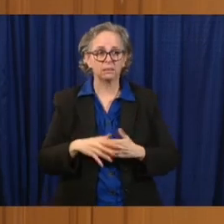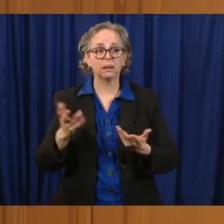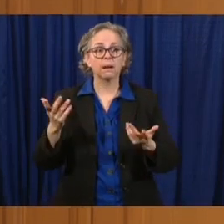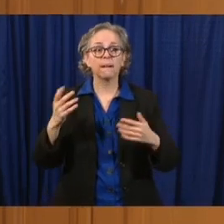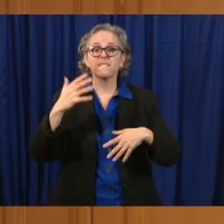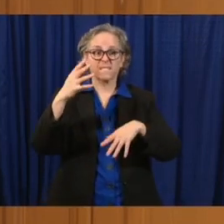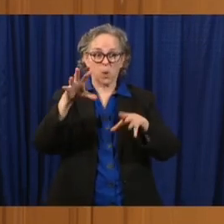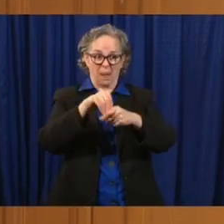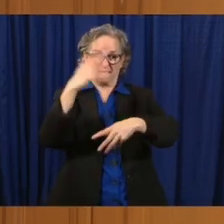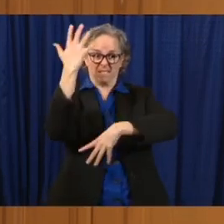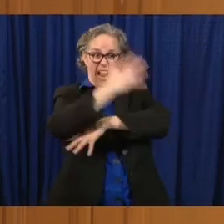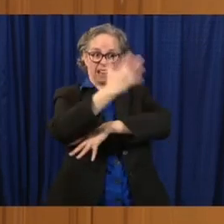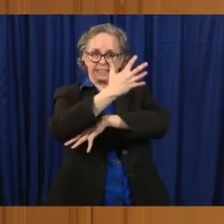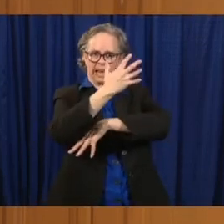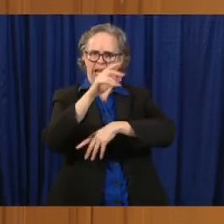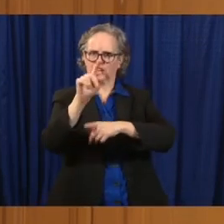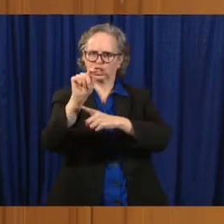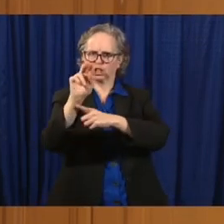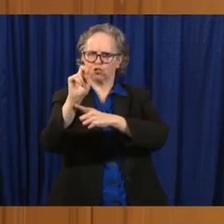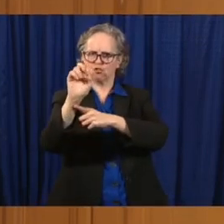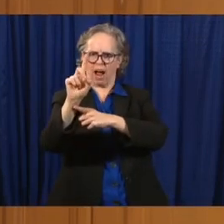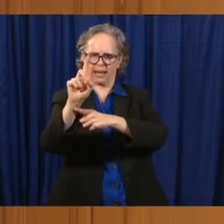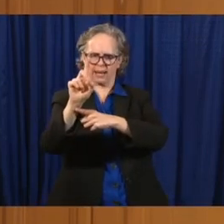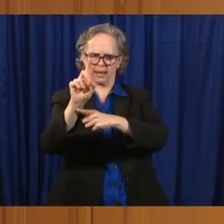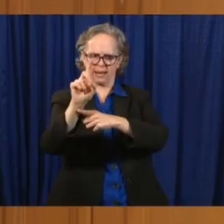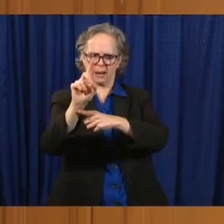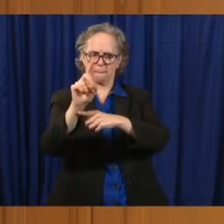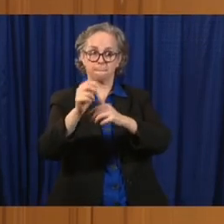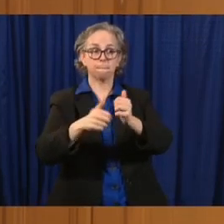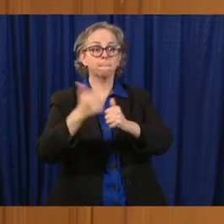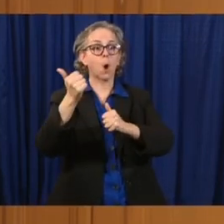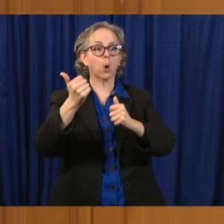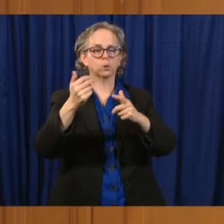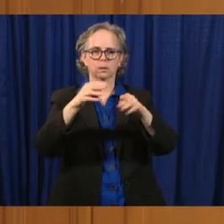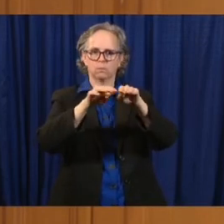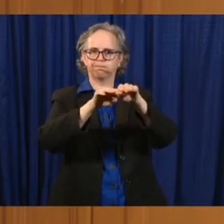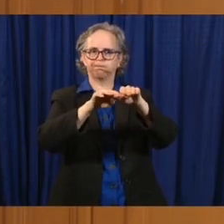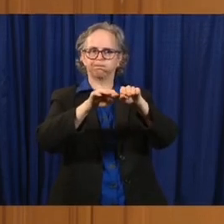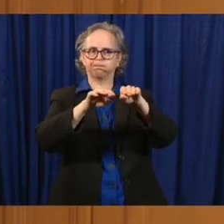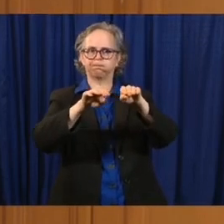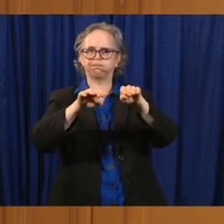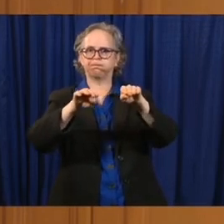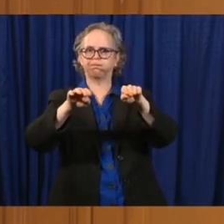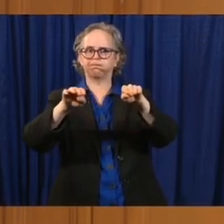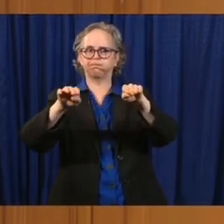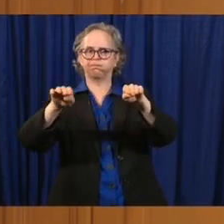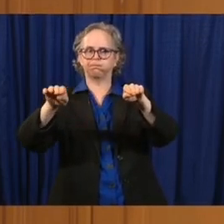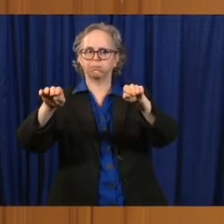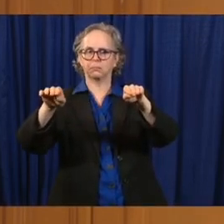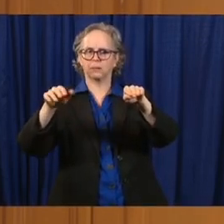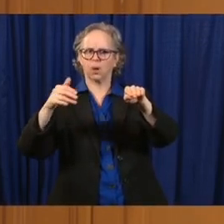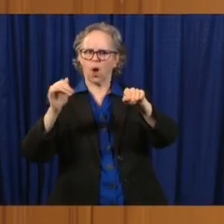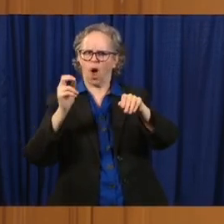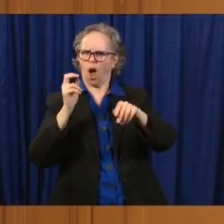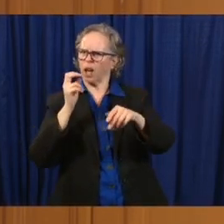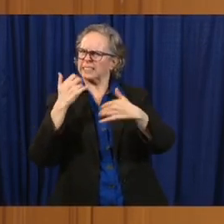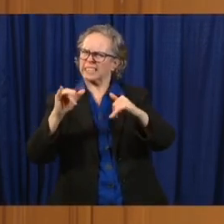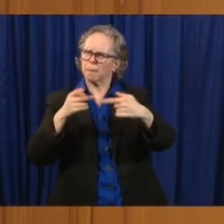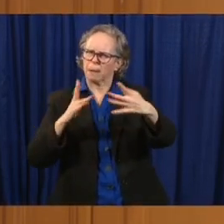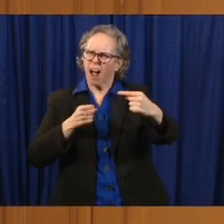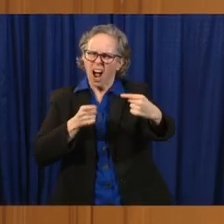On most measures, staying very steady. Again, it's still tough out there, especially in our